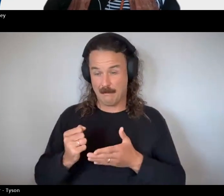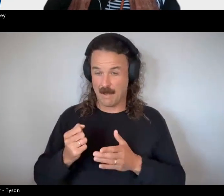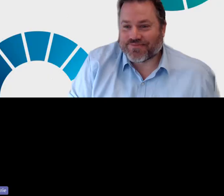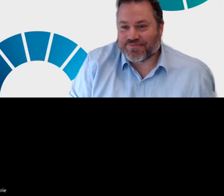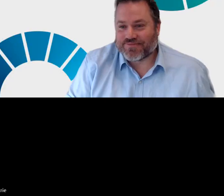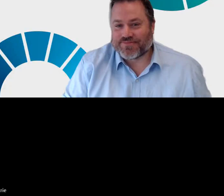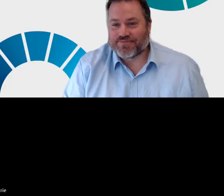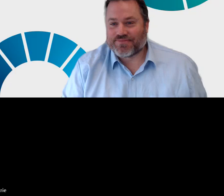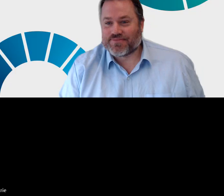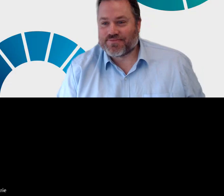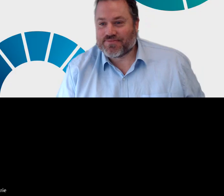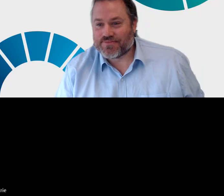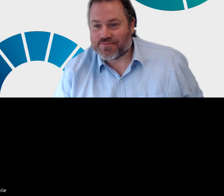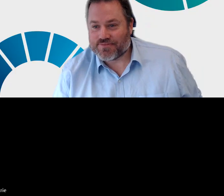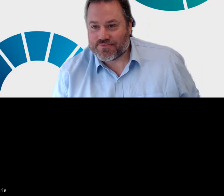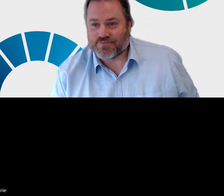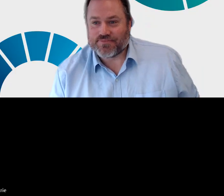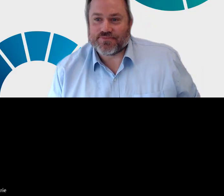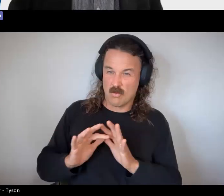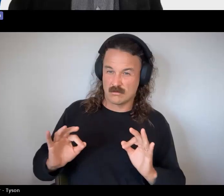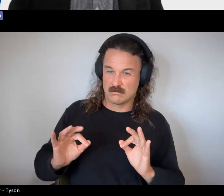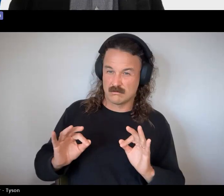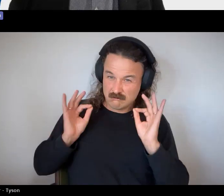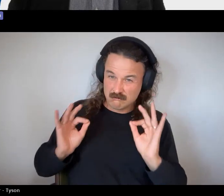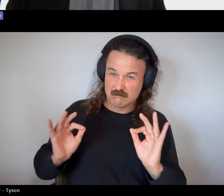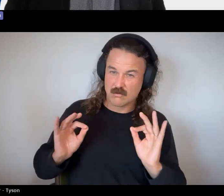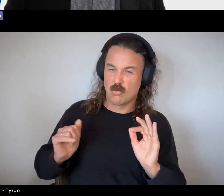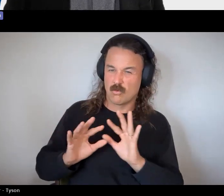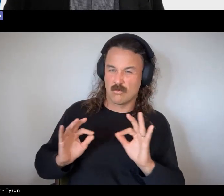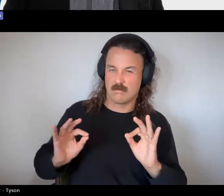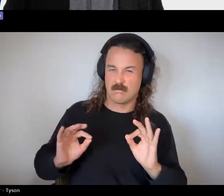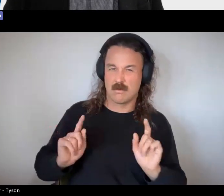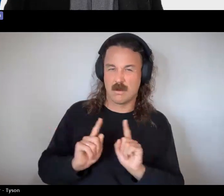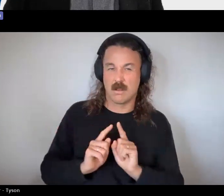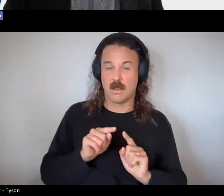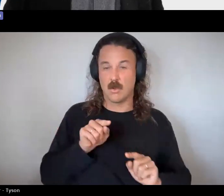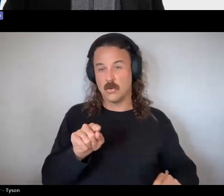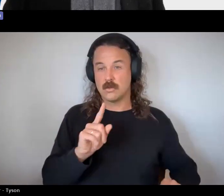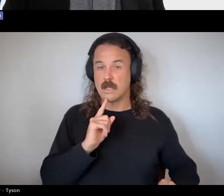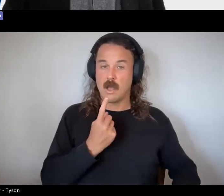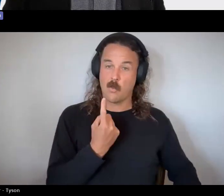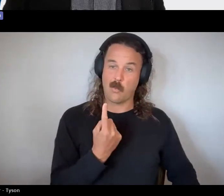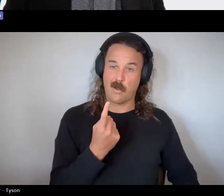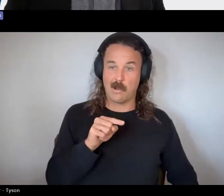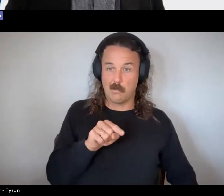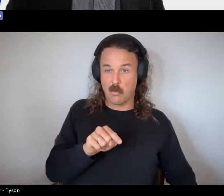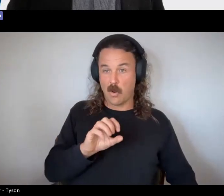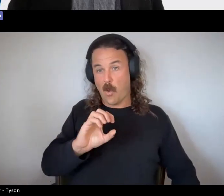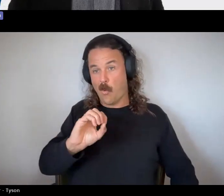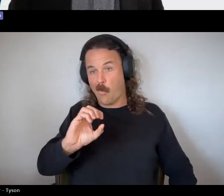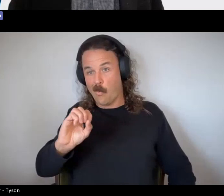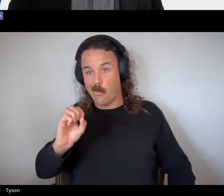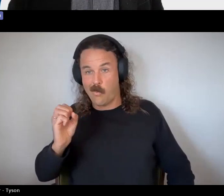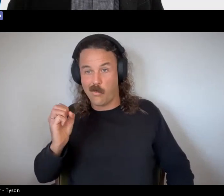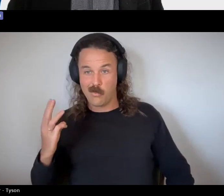is? We currently, as a scoring algorithm, we use 3 decimals, and but